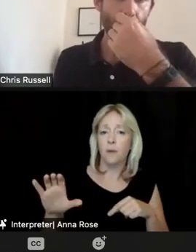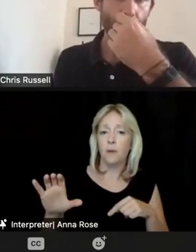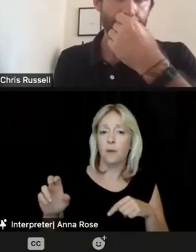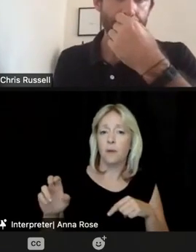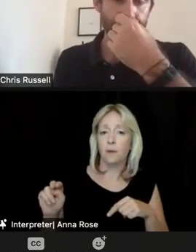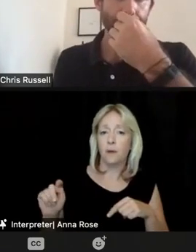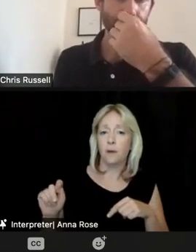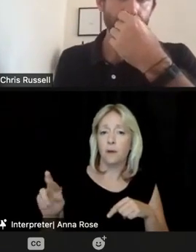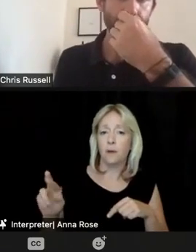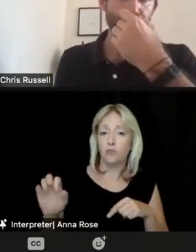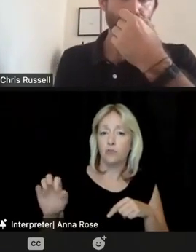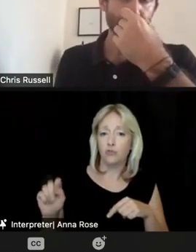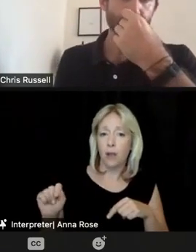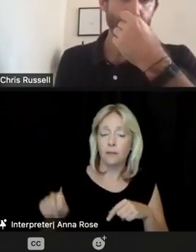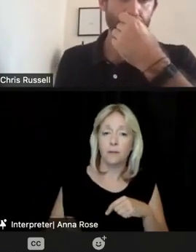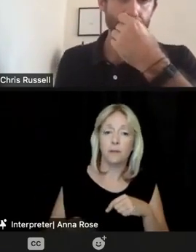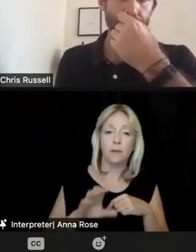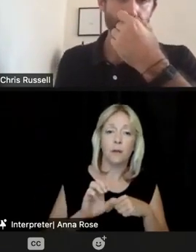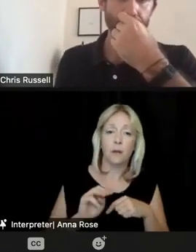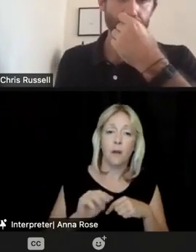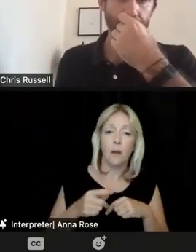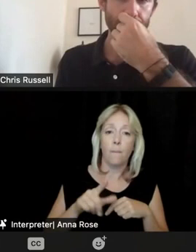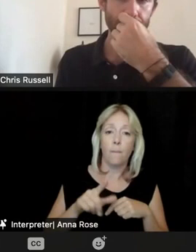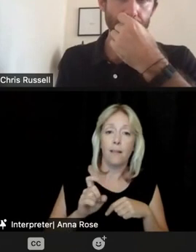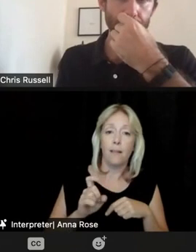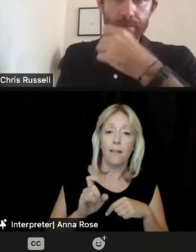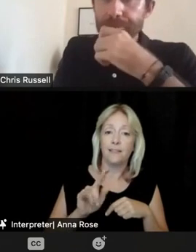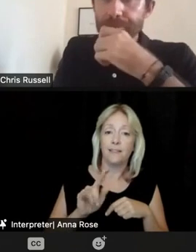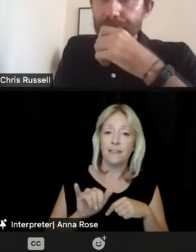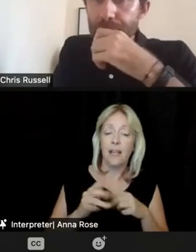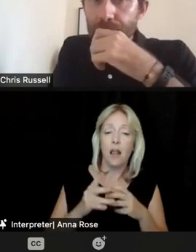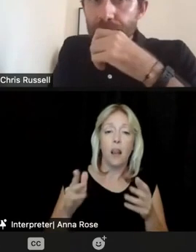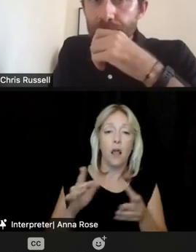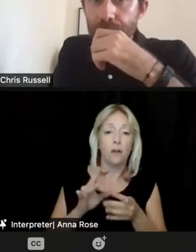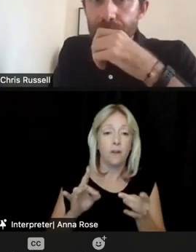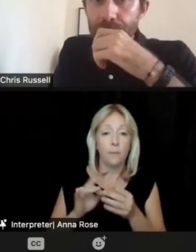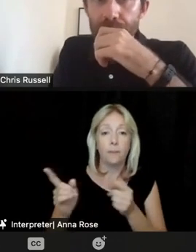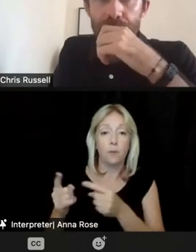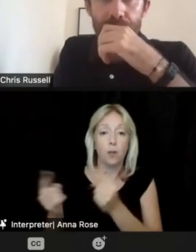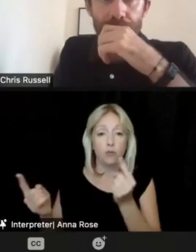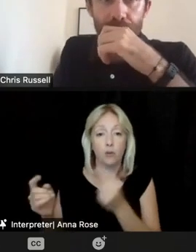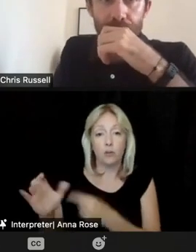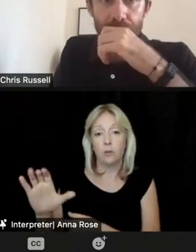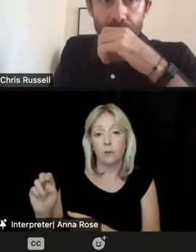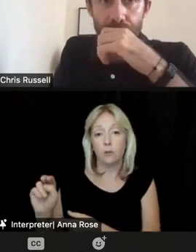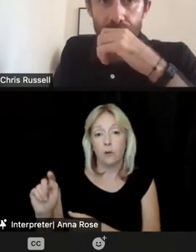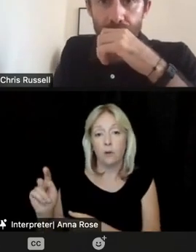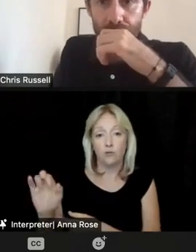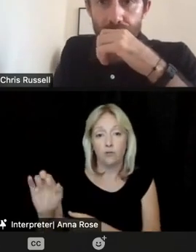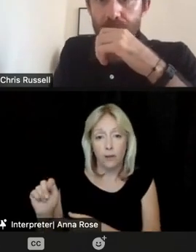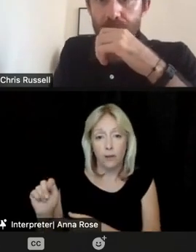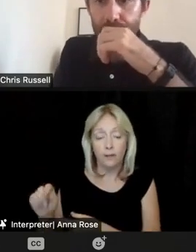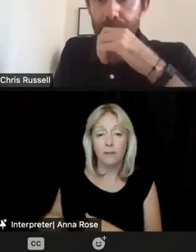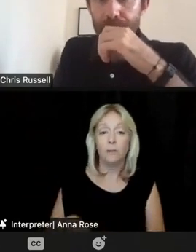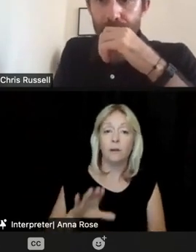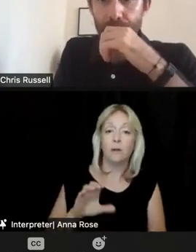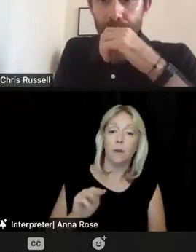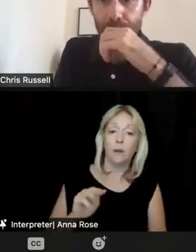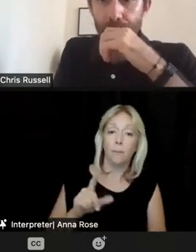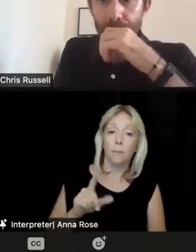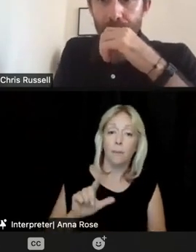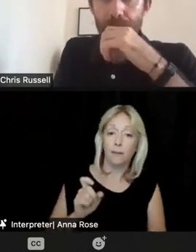and complexity when it comes to CVI? There was a question about, there's been a lot of comments about contrast, and just making sure that we clarify